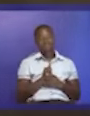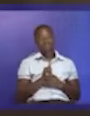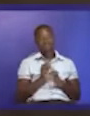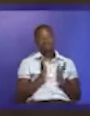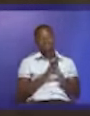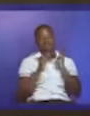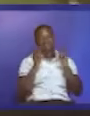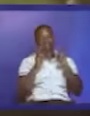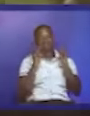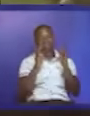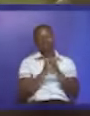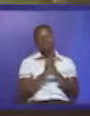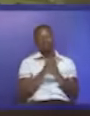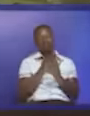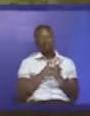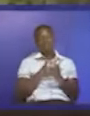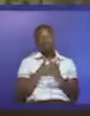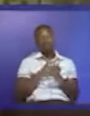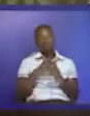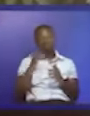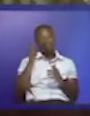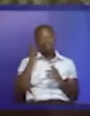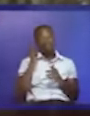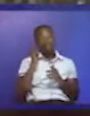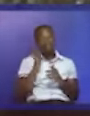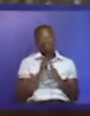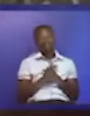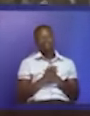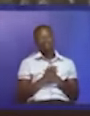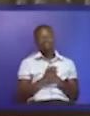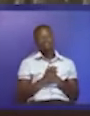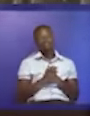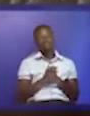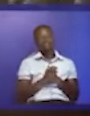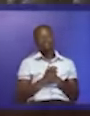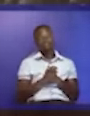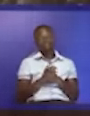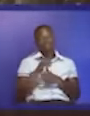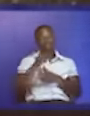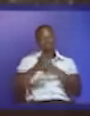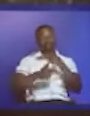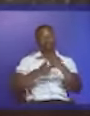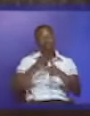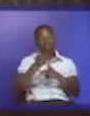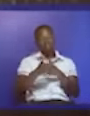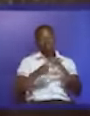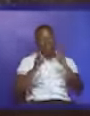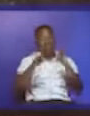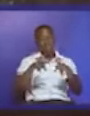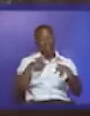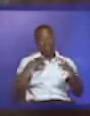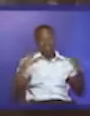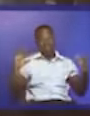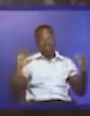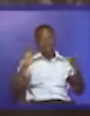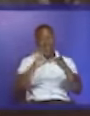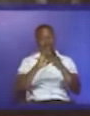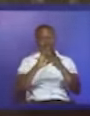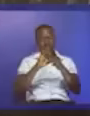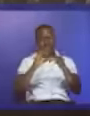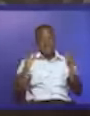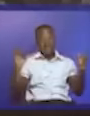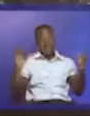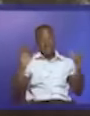Hallelujah. Please hear me. Pay attention. The grace of a bridge builder. You are hearing me as